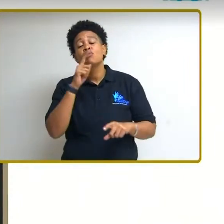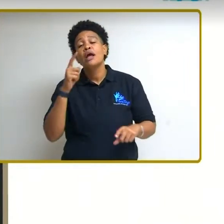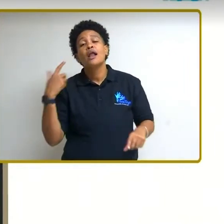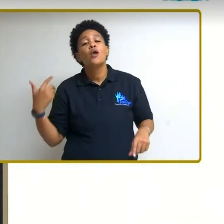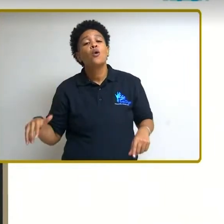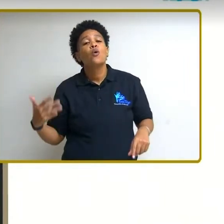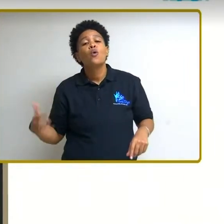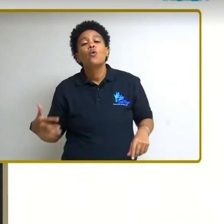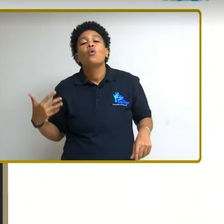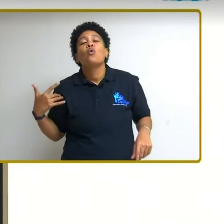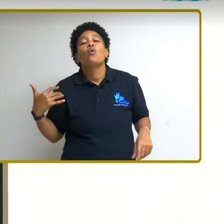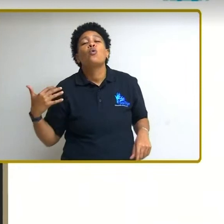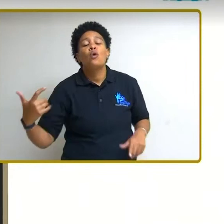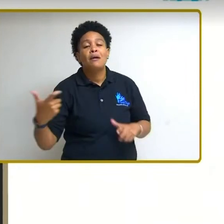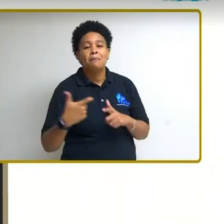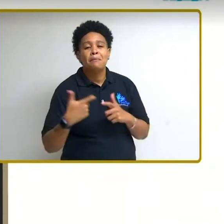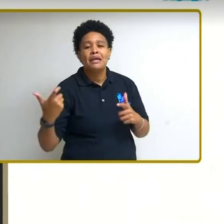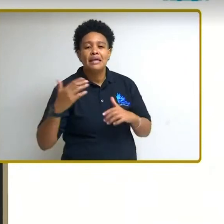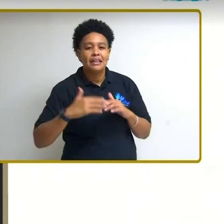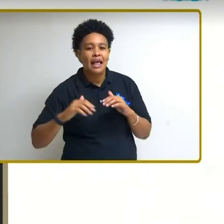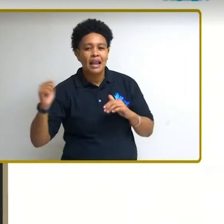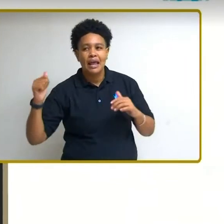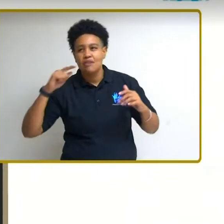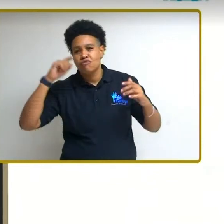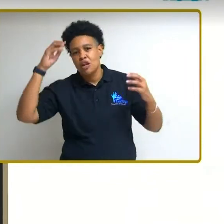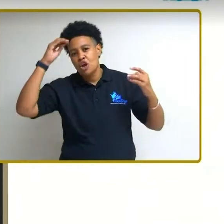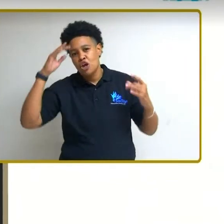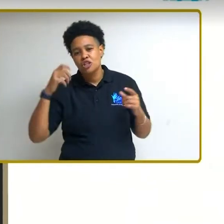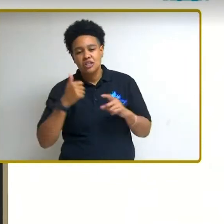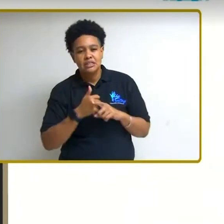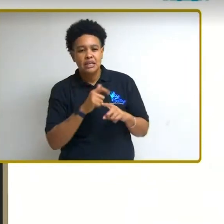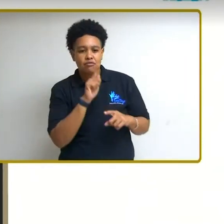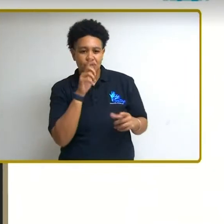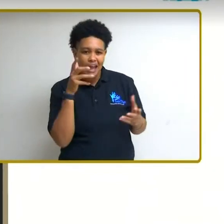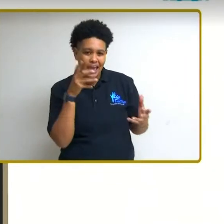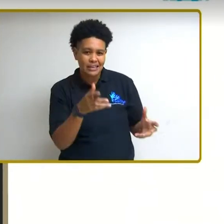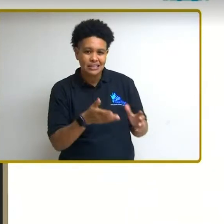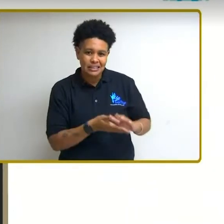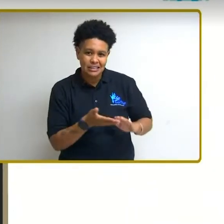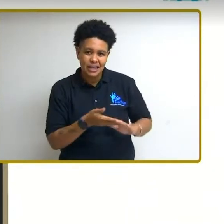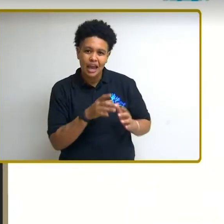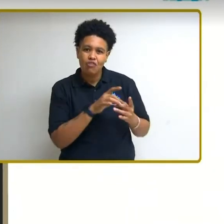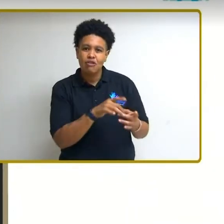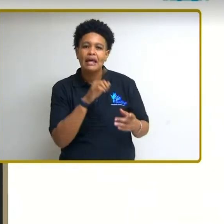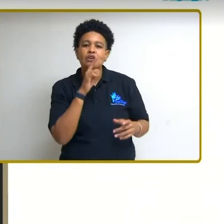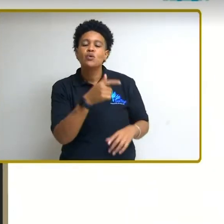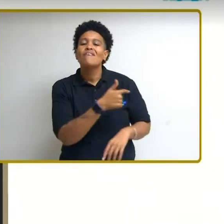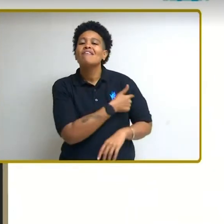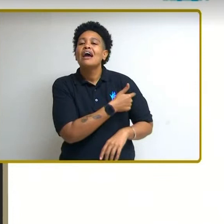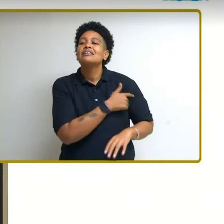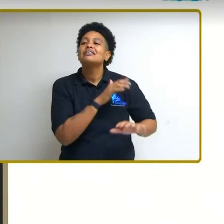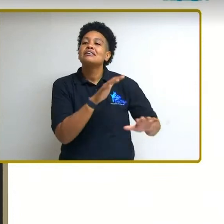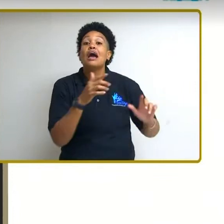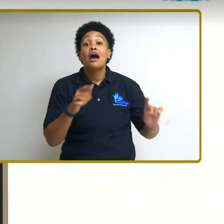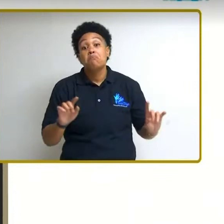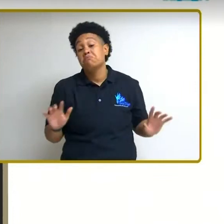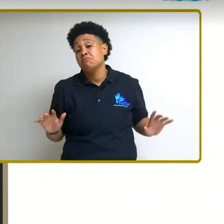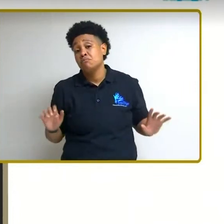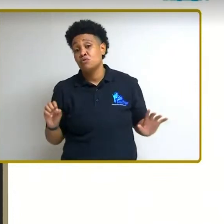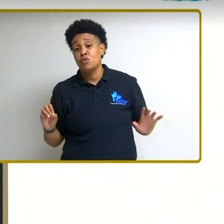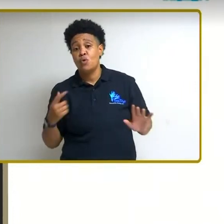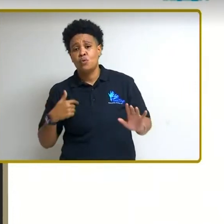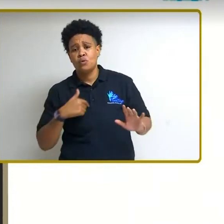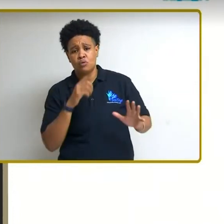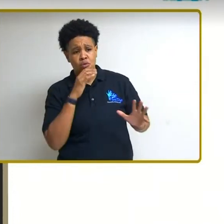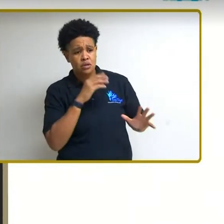far greater than any of the concerns that are existing surrounding the vaccine. And so we